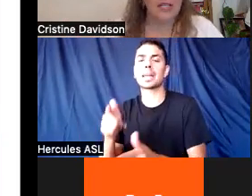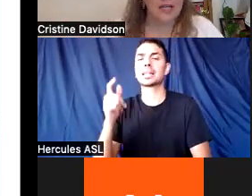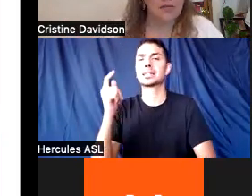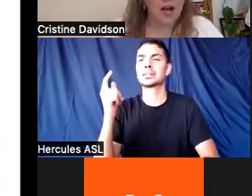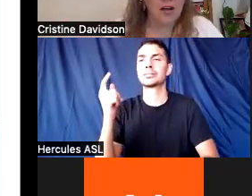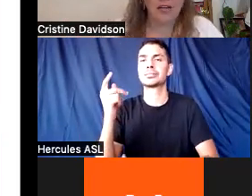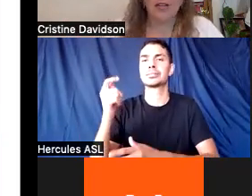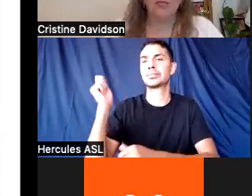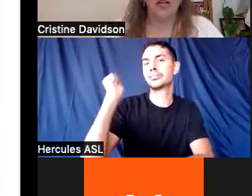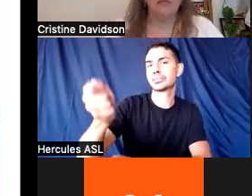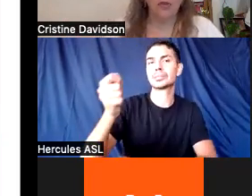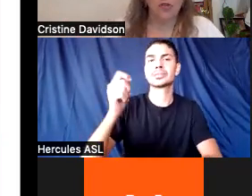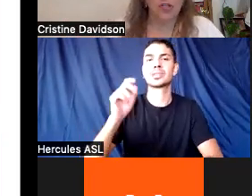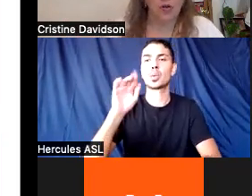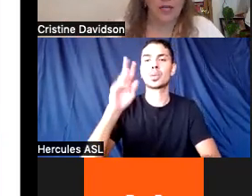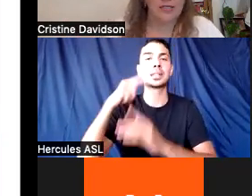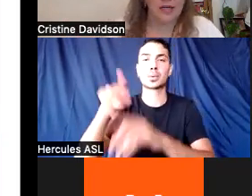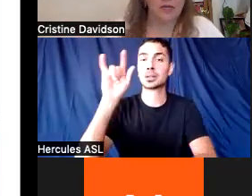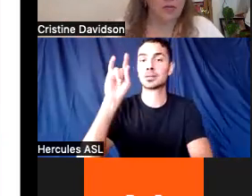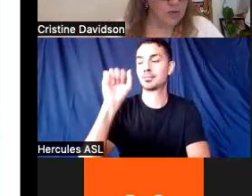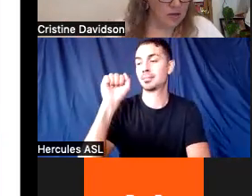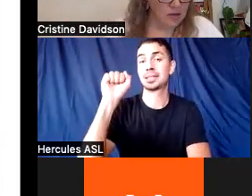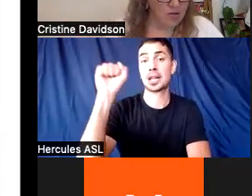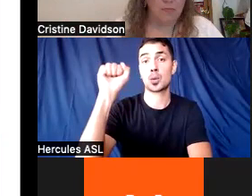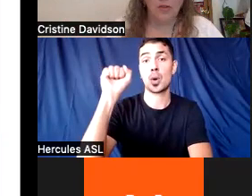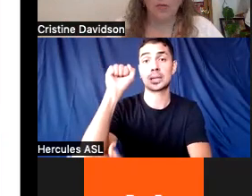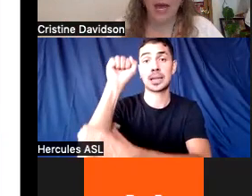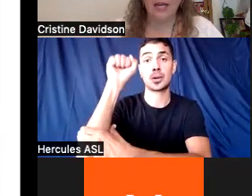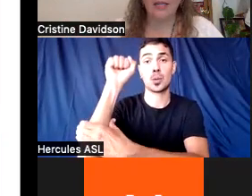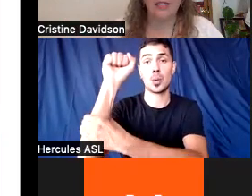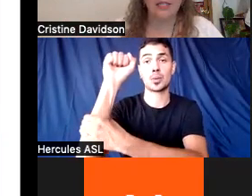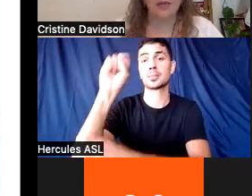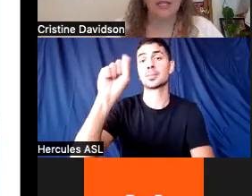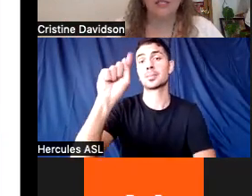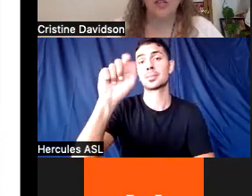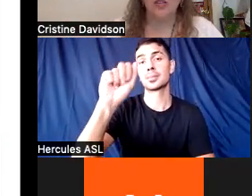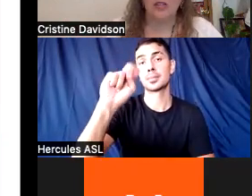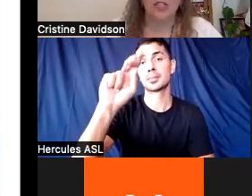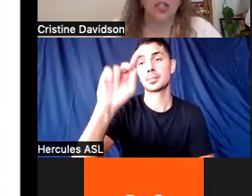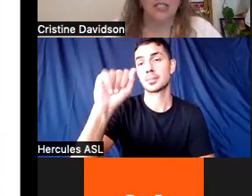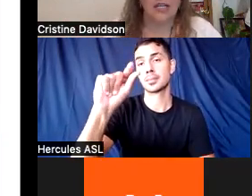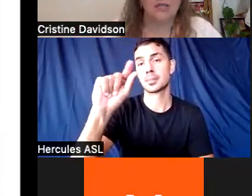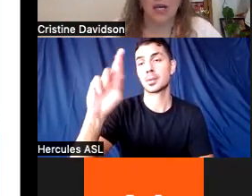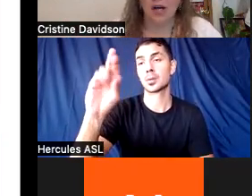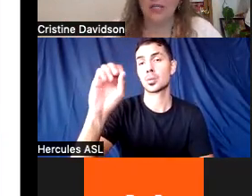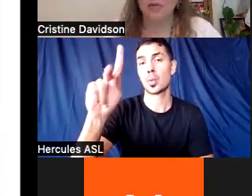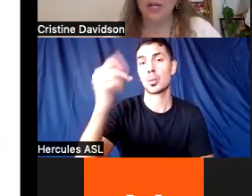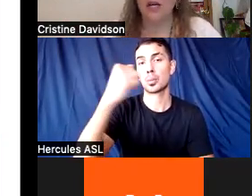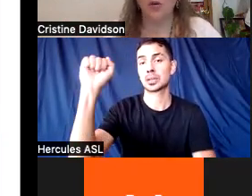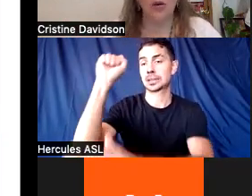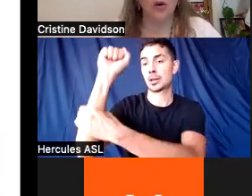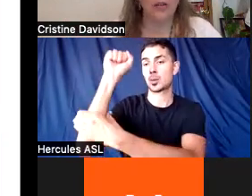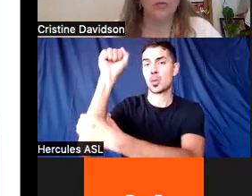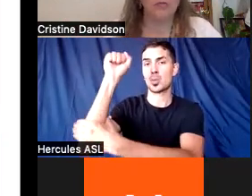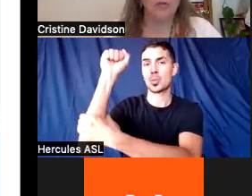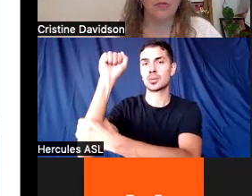Or Standing Rock, right? Folks who show up at Standing Rock, well, they're the bad Indians because they should just let us make all this money